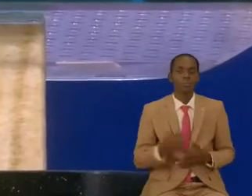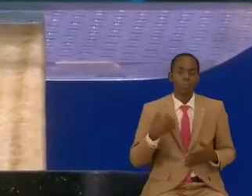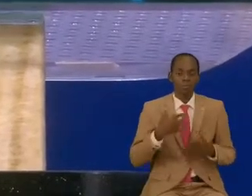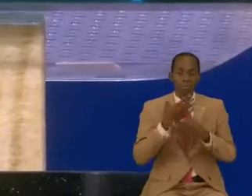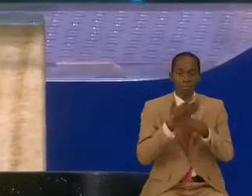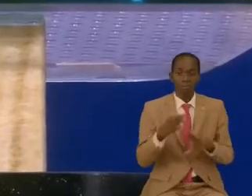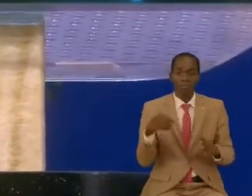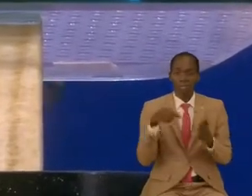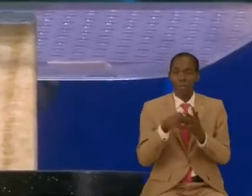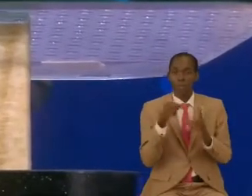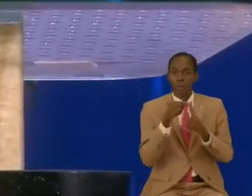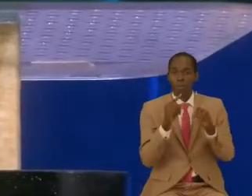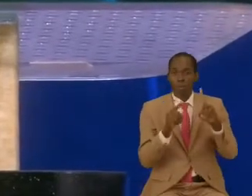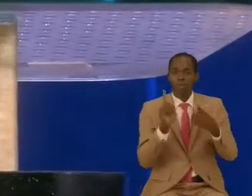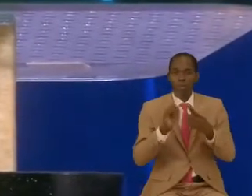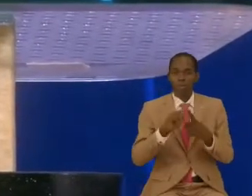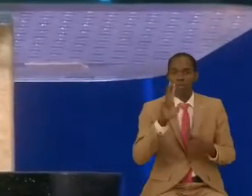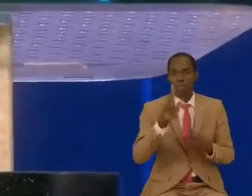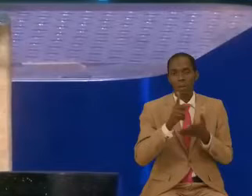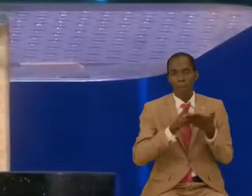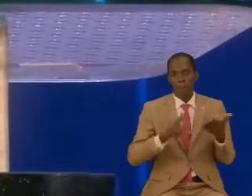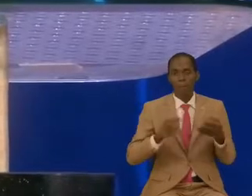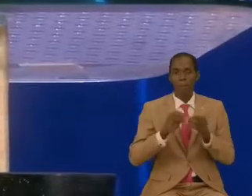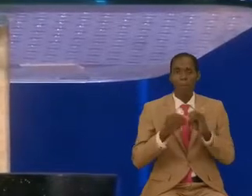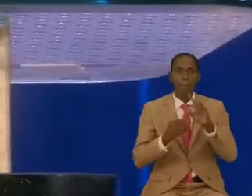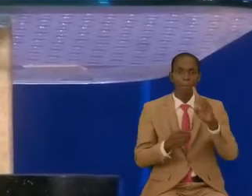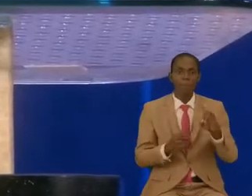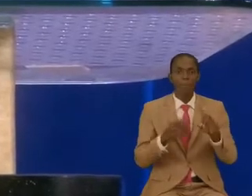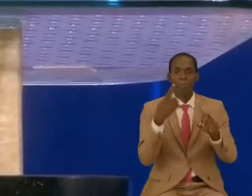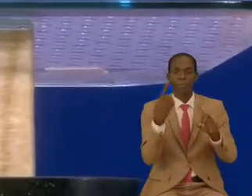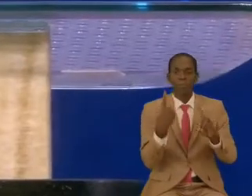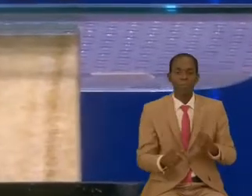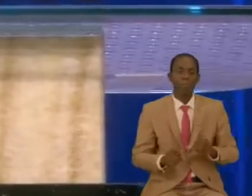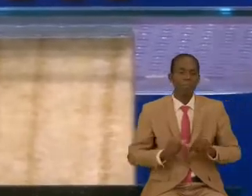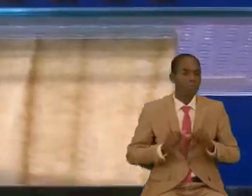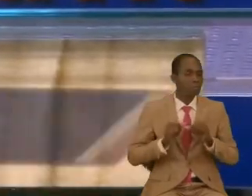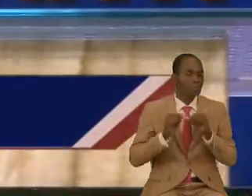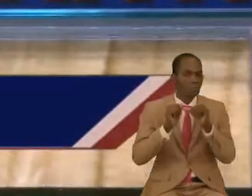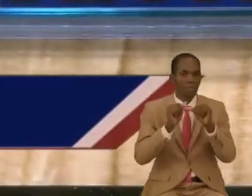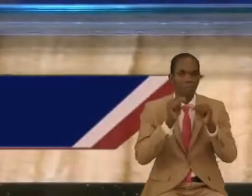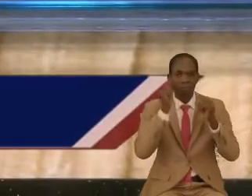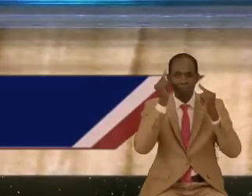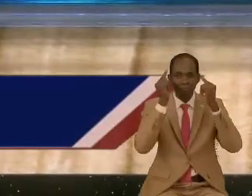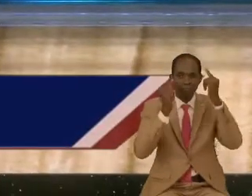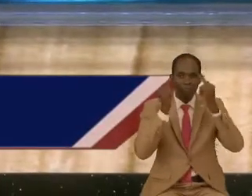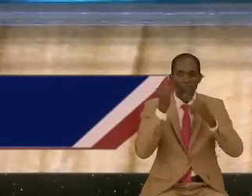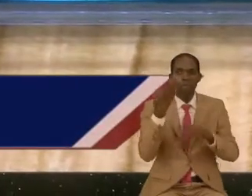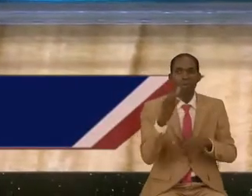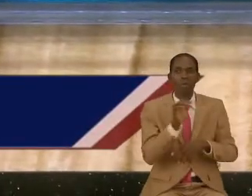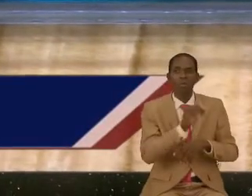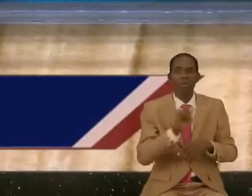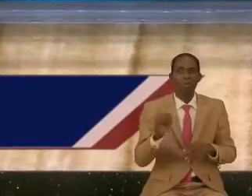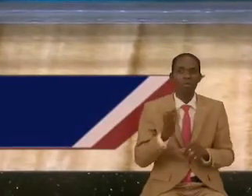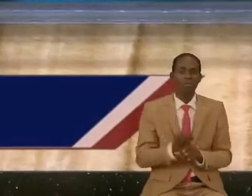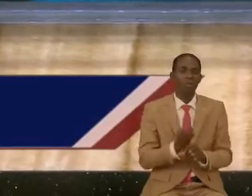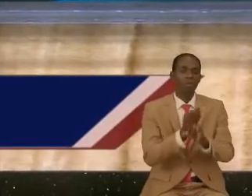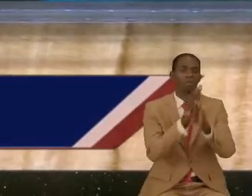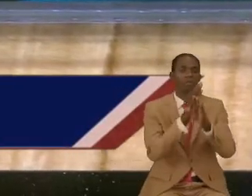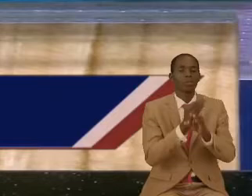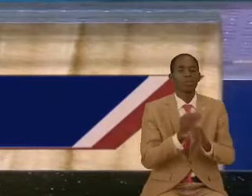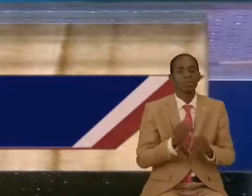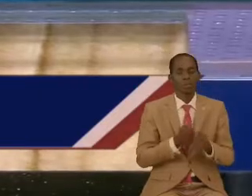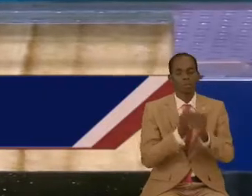dividing this to three parts. Number one, the fervent concern of a faithful apostle.